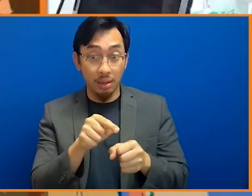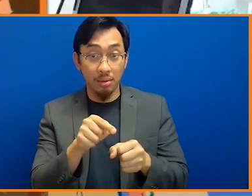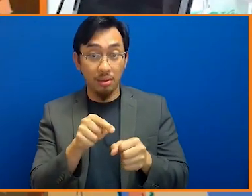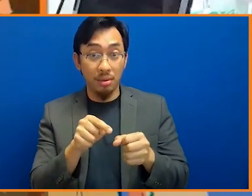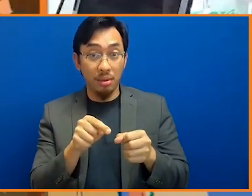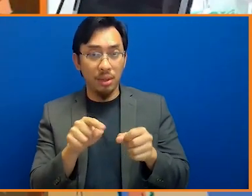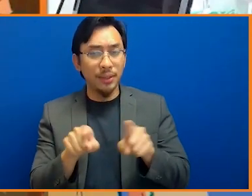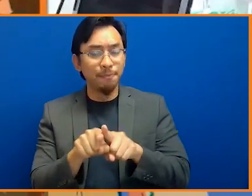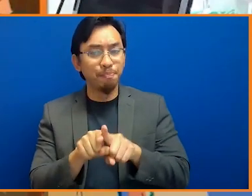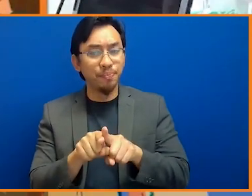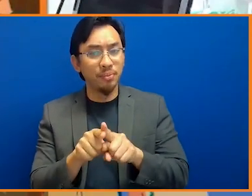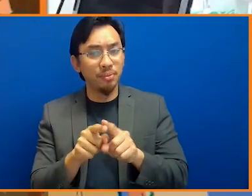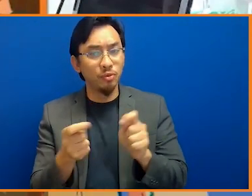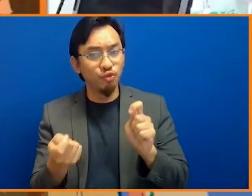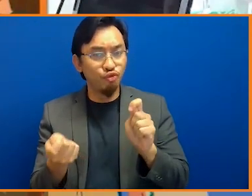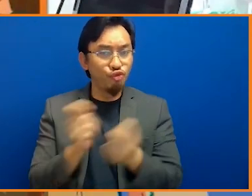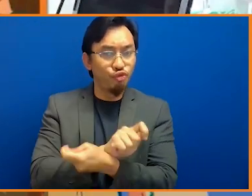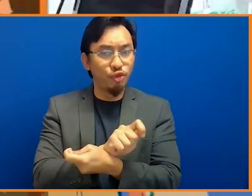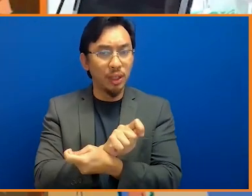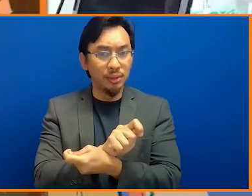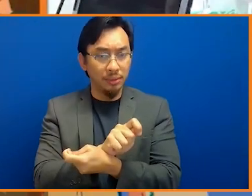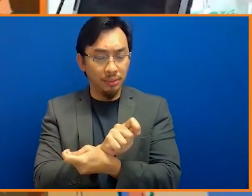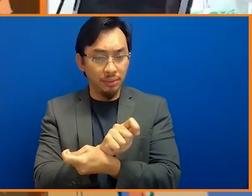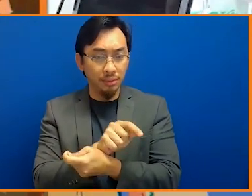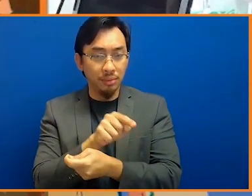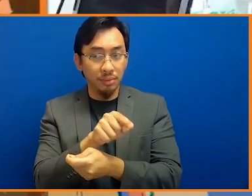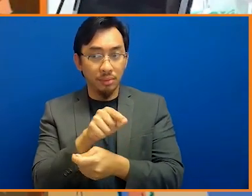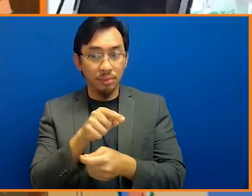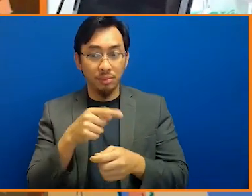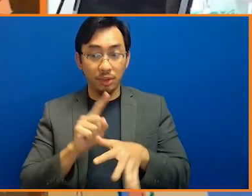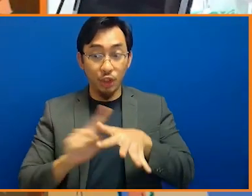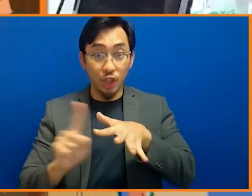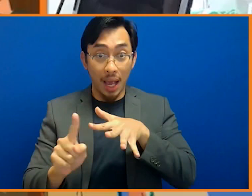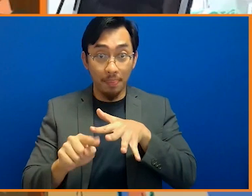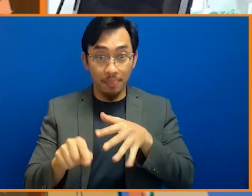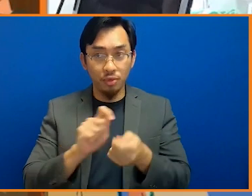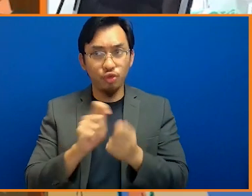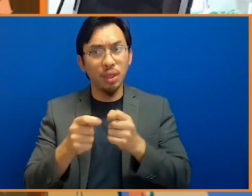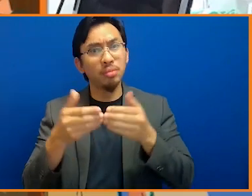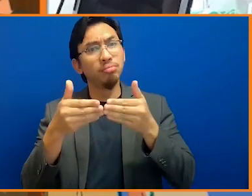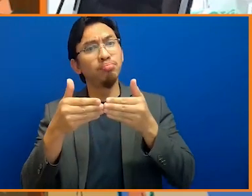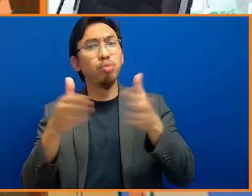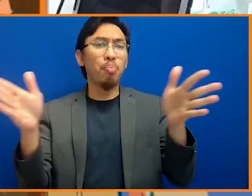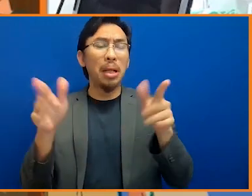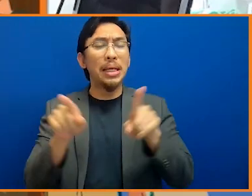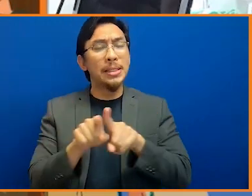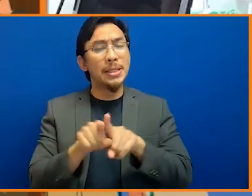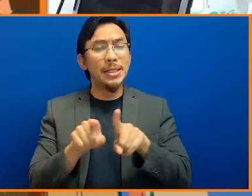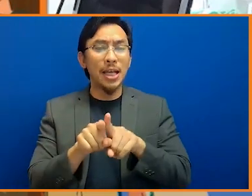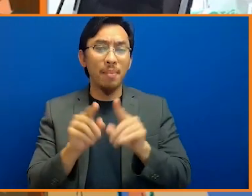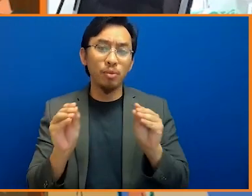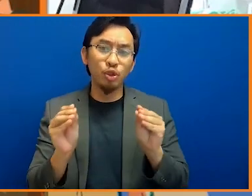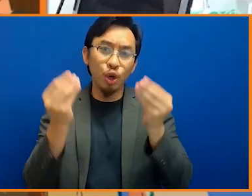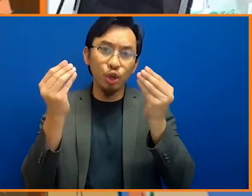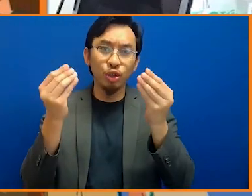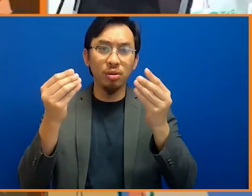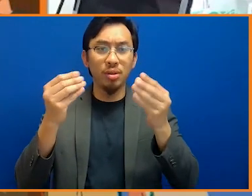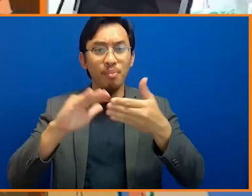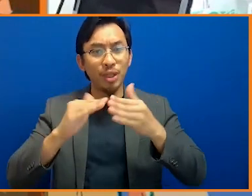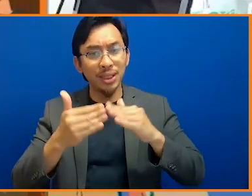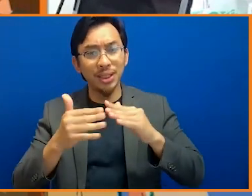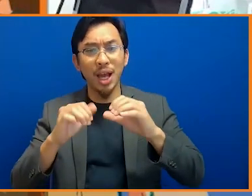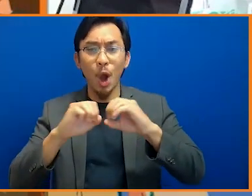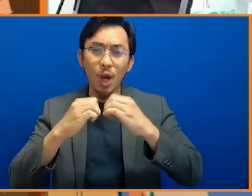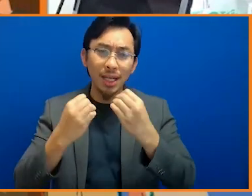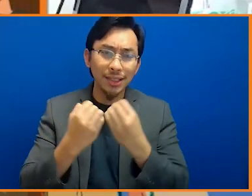reverse the condition, the logic that we use the escape building as the public places, like a youth community activity